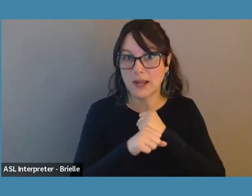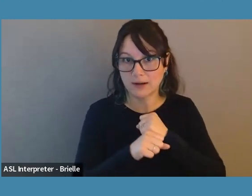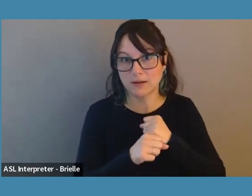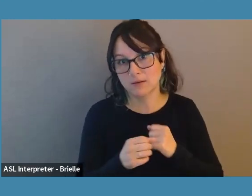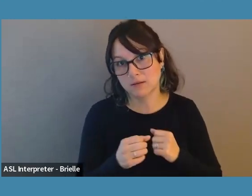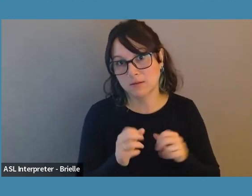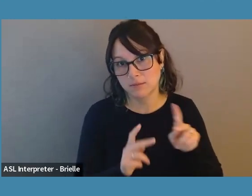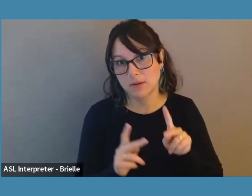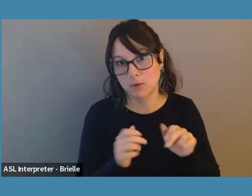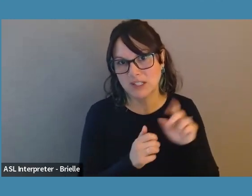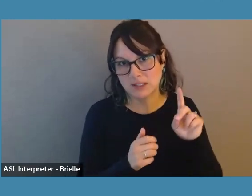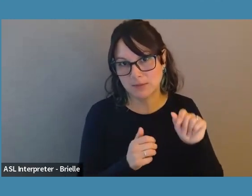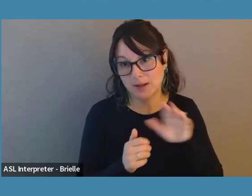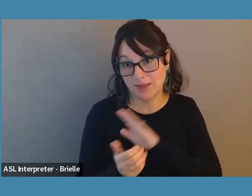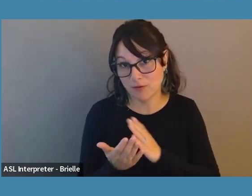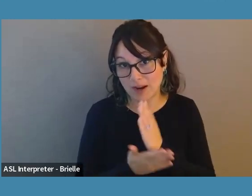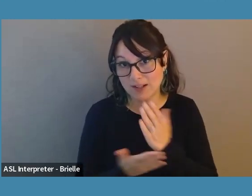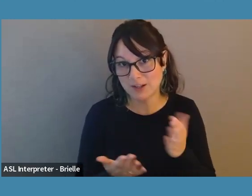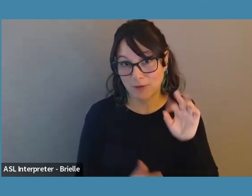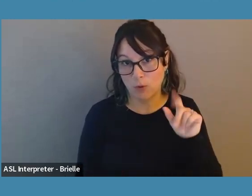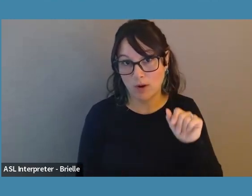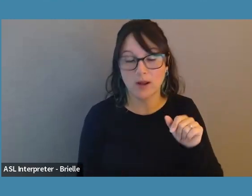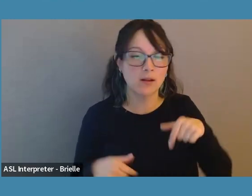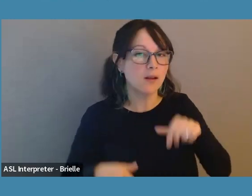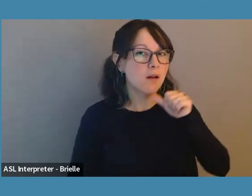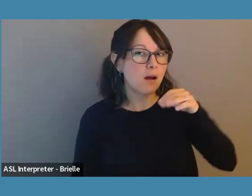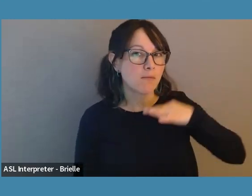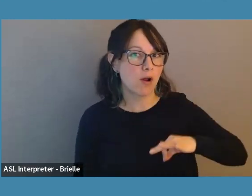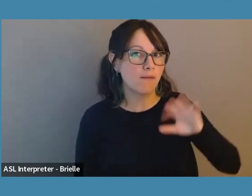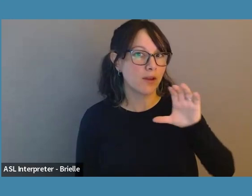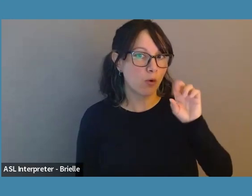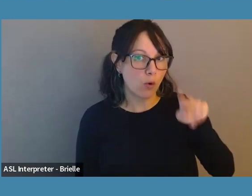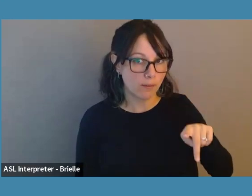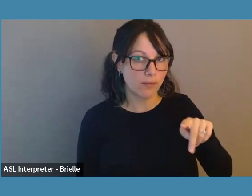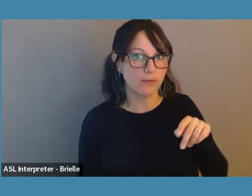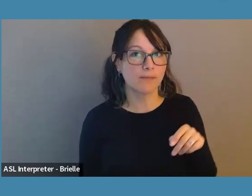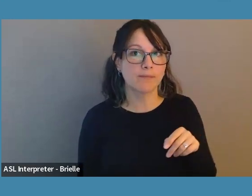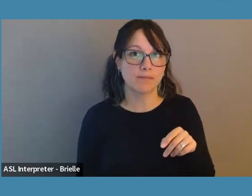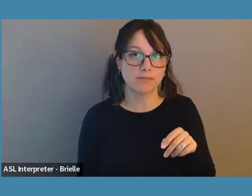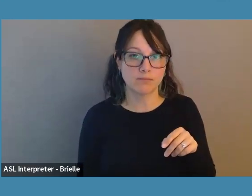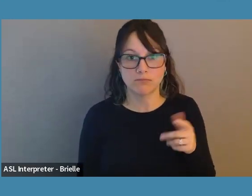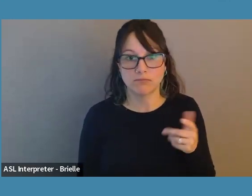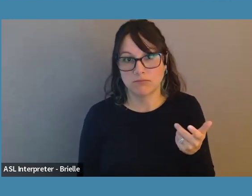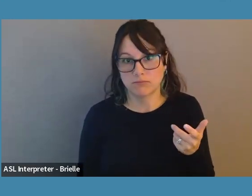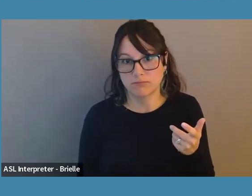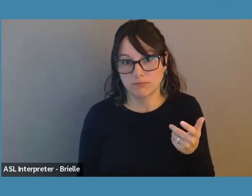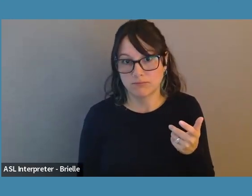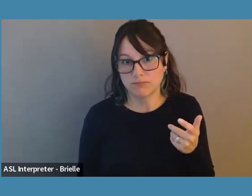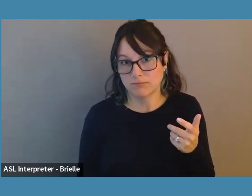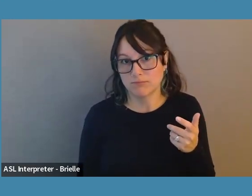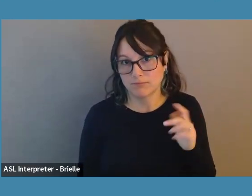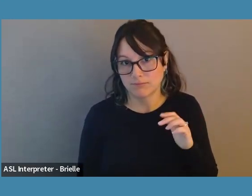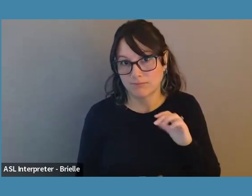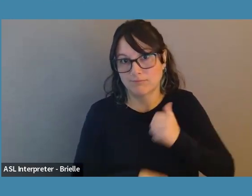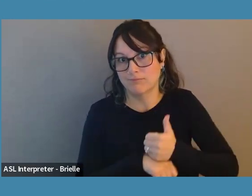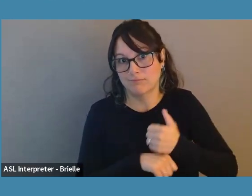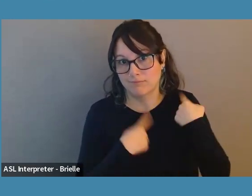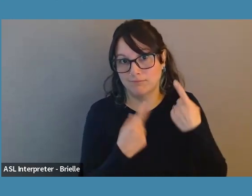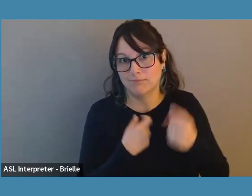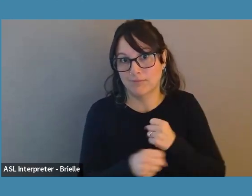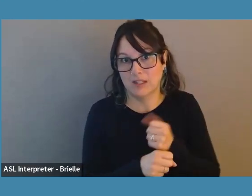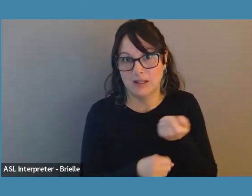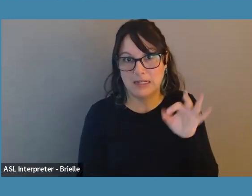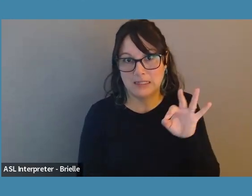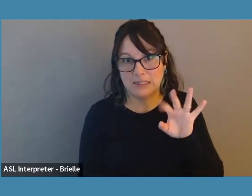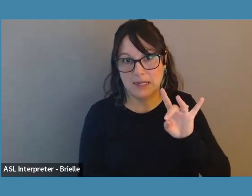with disabilities in Florida. We're a nonprofit corporation and been incorporated as a nonprofit since